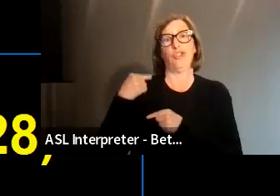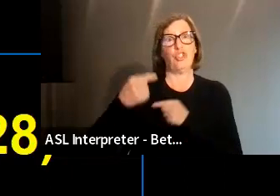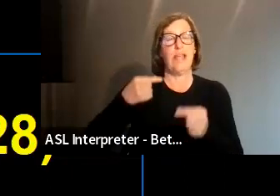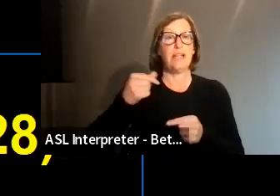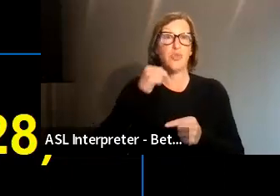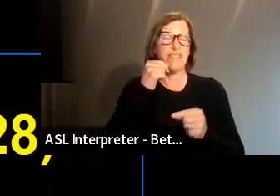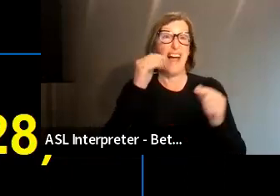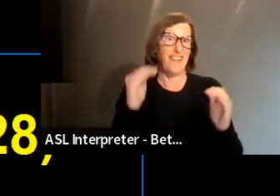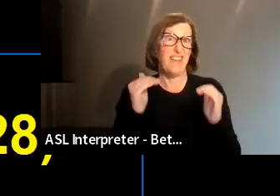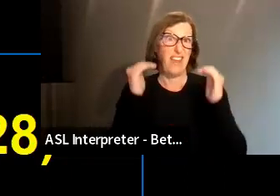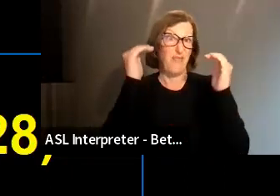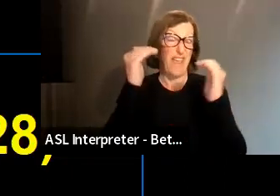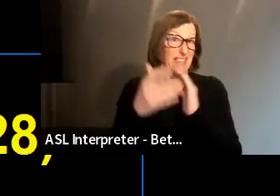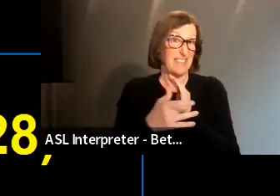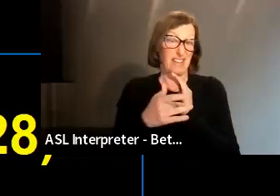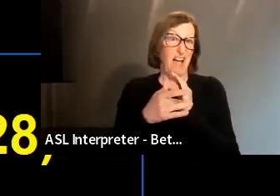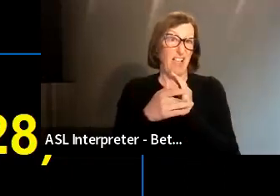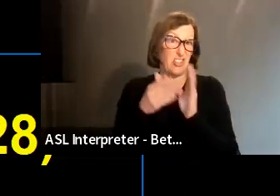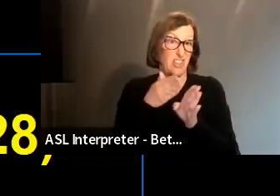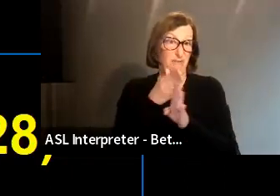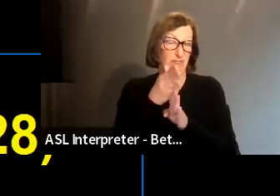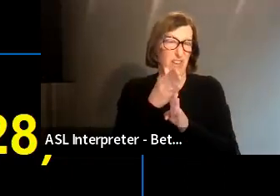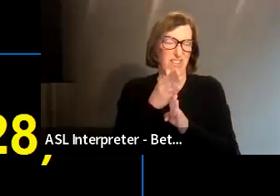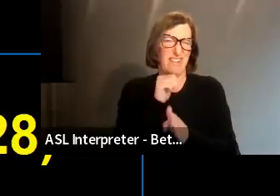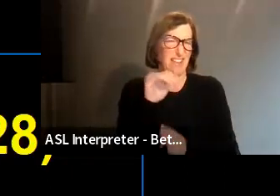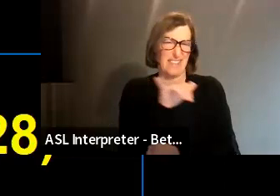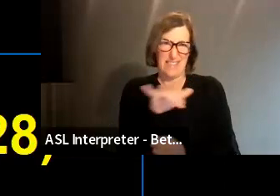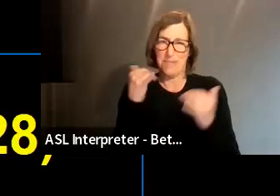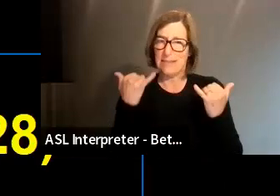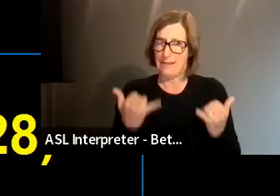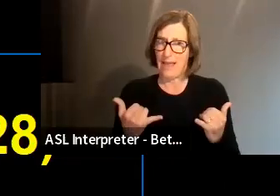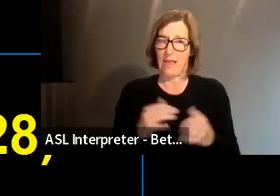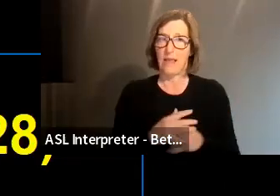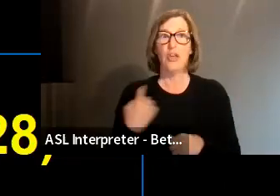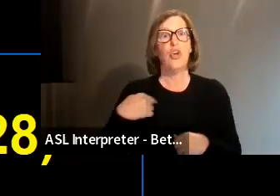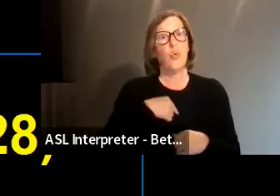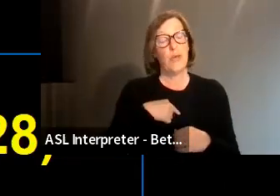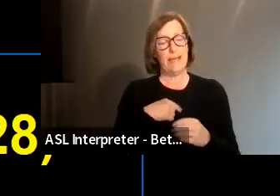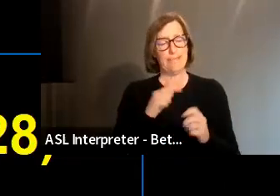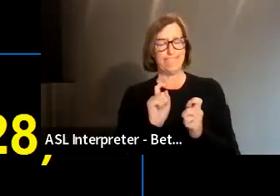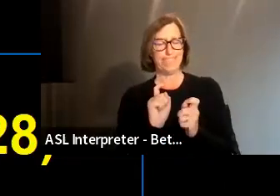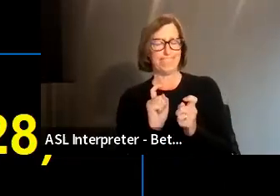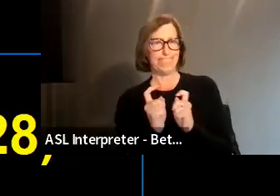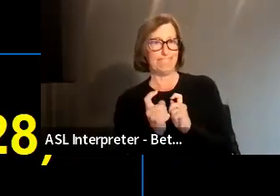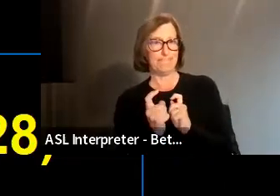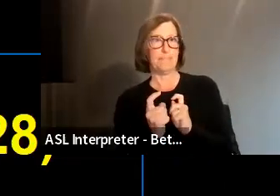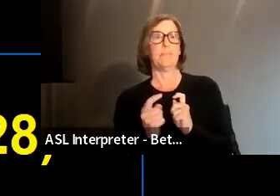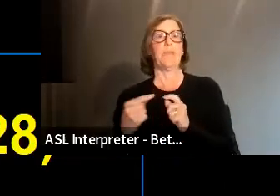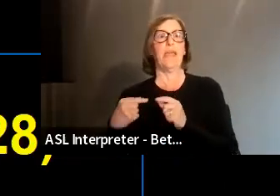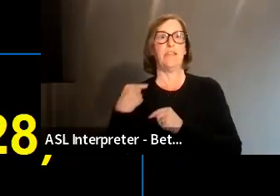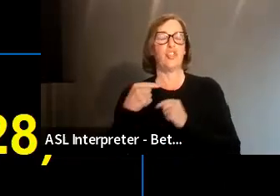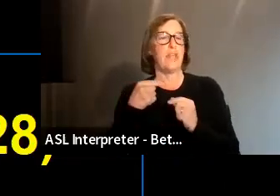advanced technological speaking as it is today, we tailored the genetic technique we're using